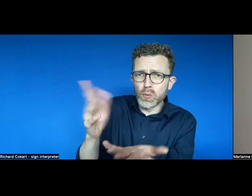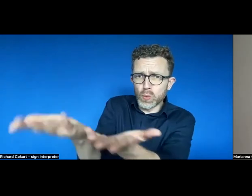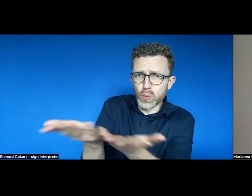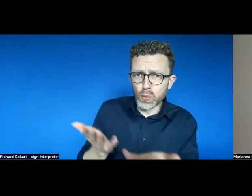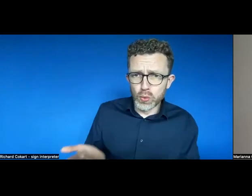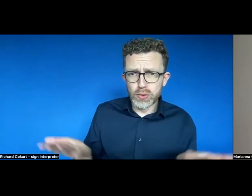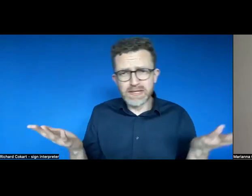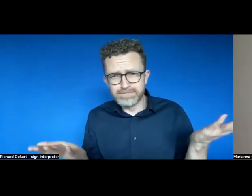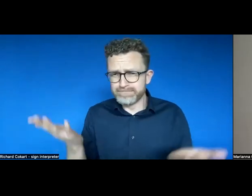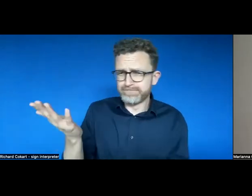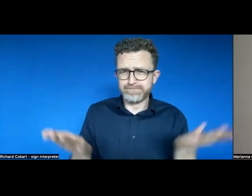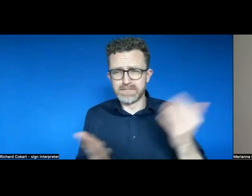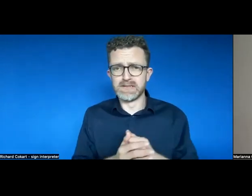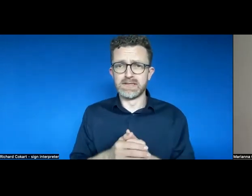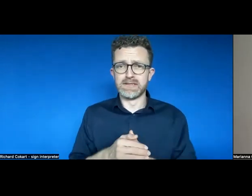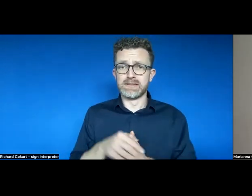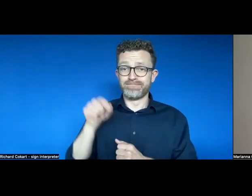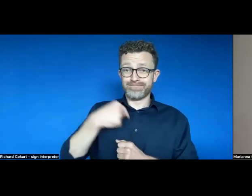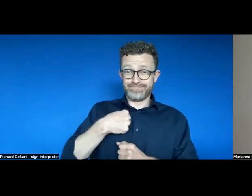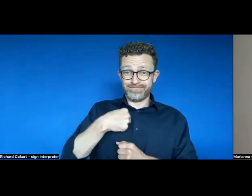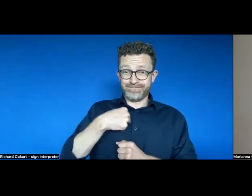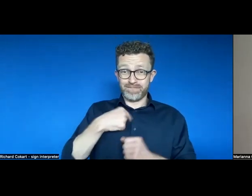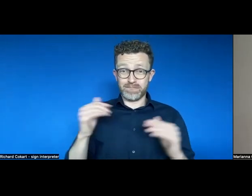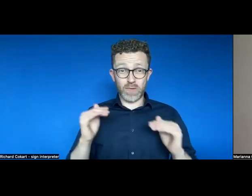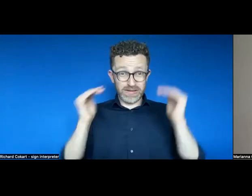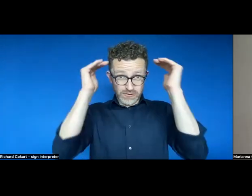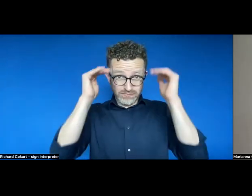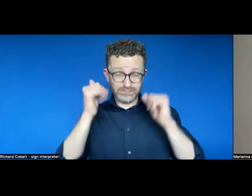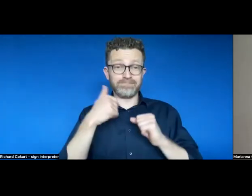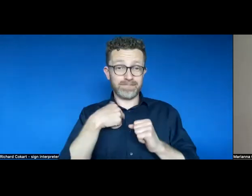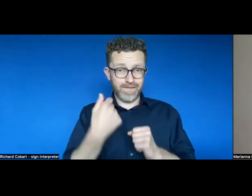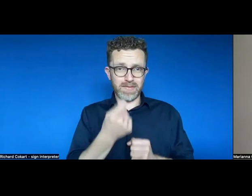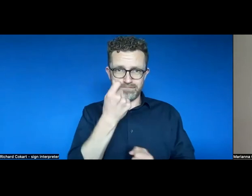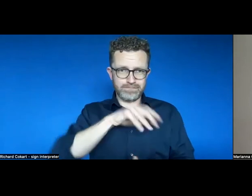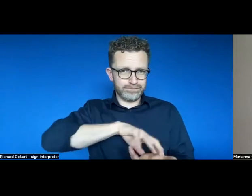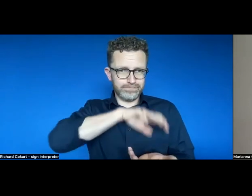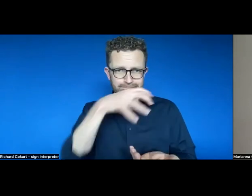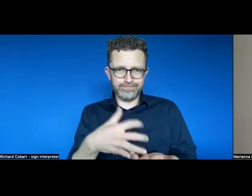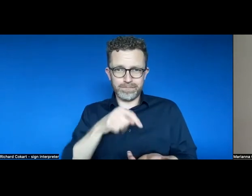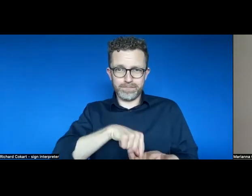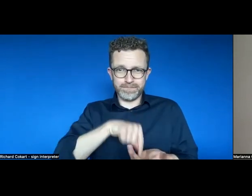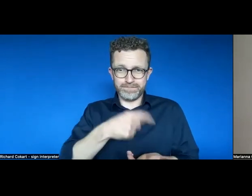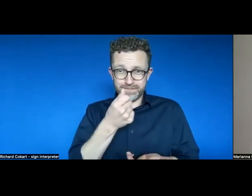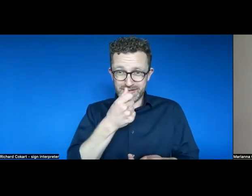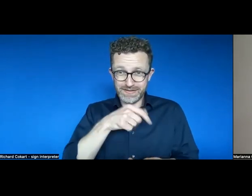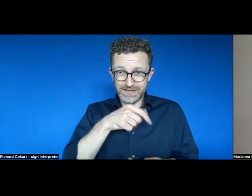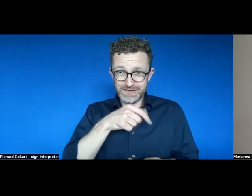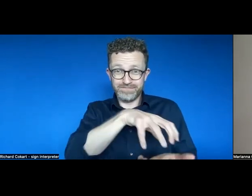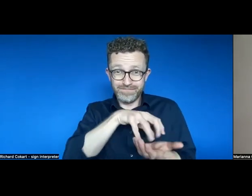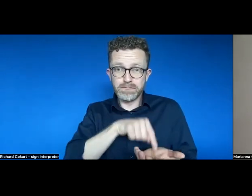it is also our a core business, one of our main tasks.